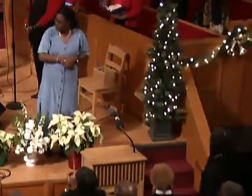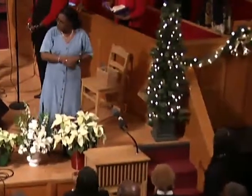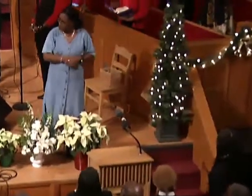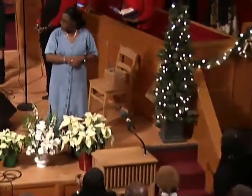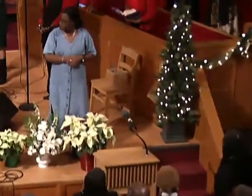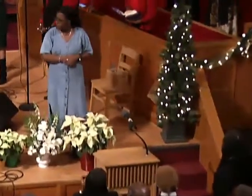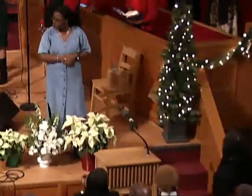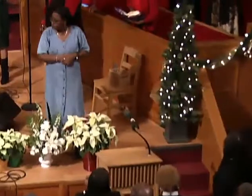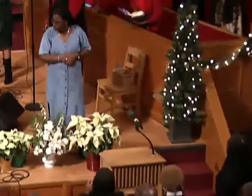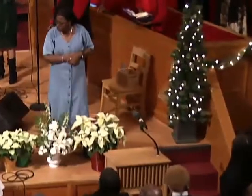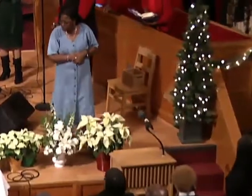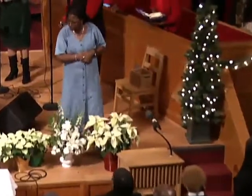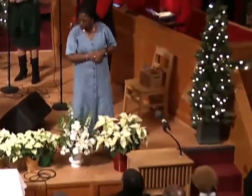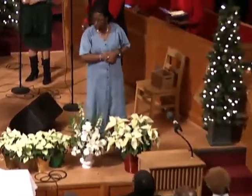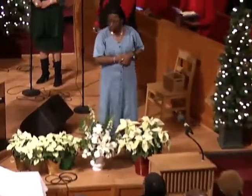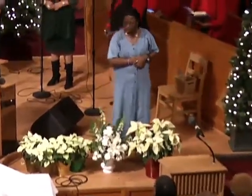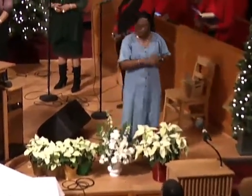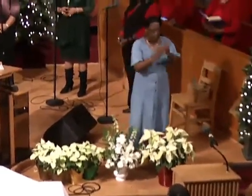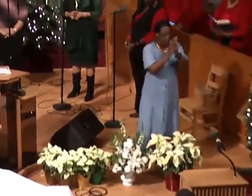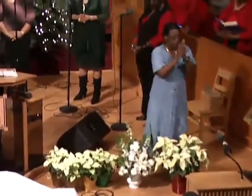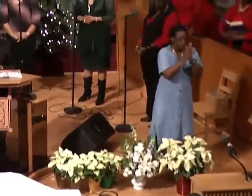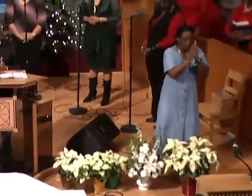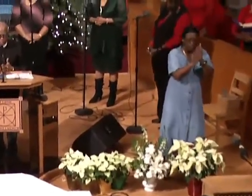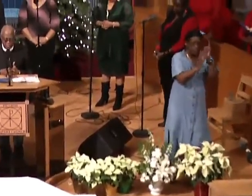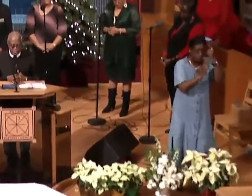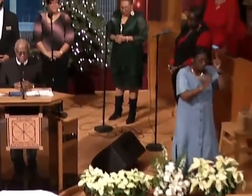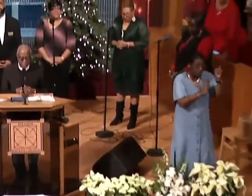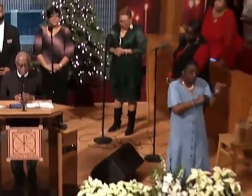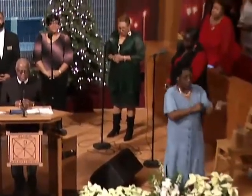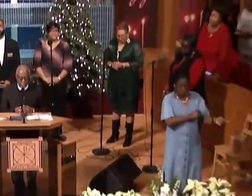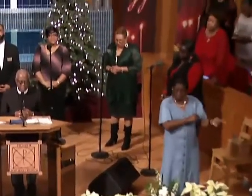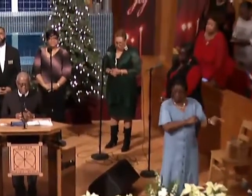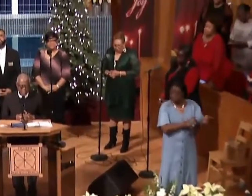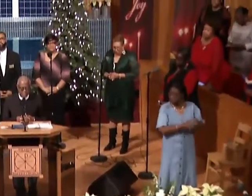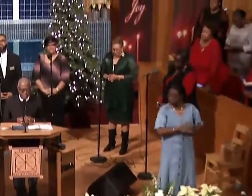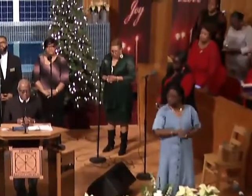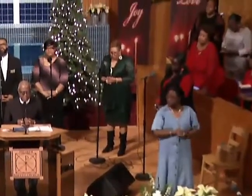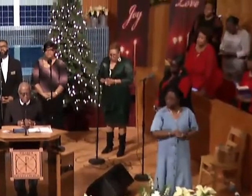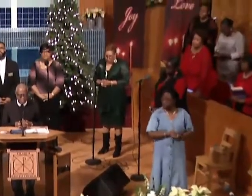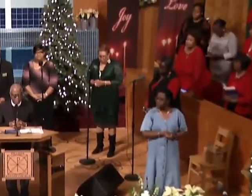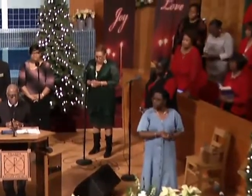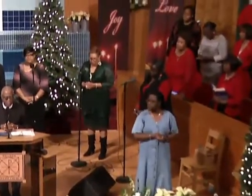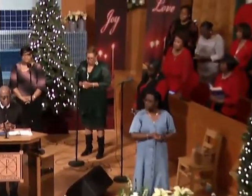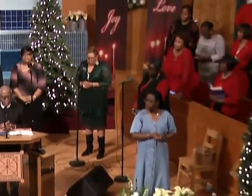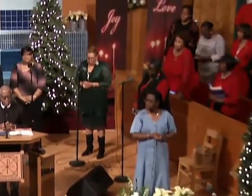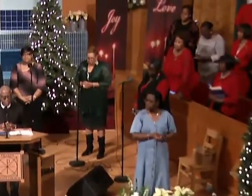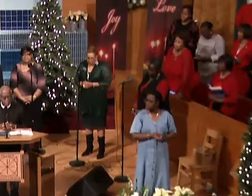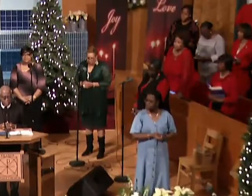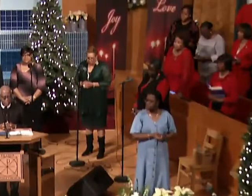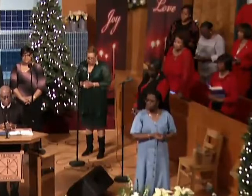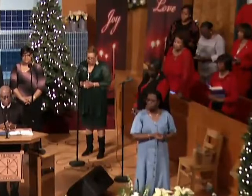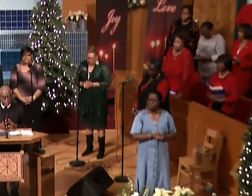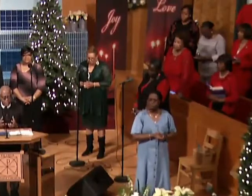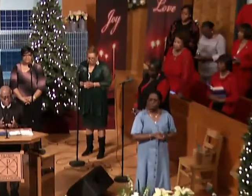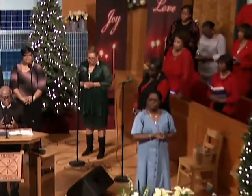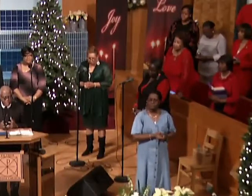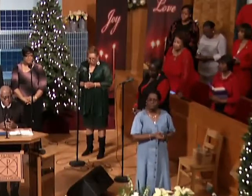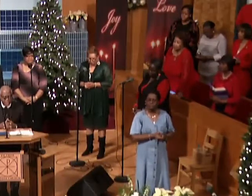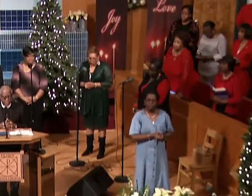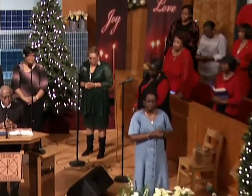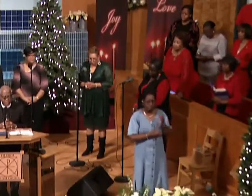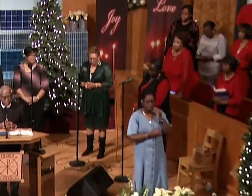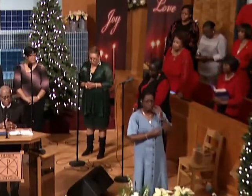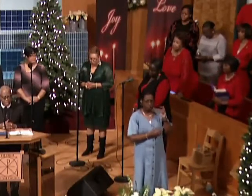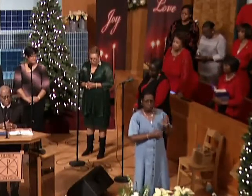Amen. And we're praying for him. Amen. Of course, we know of the